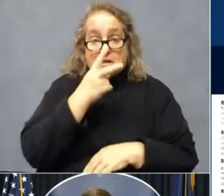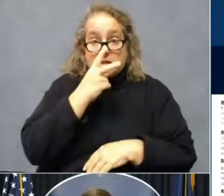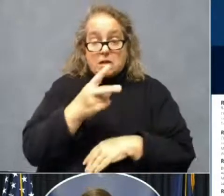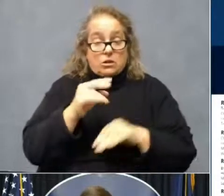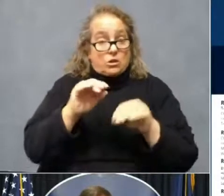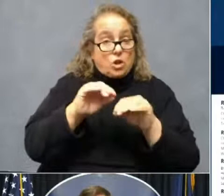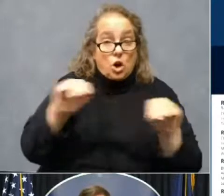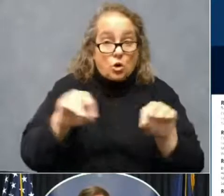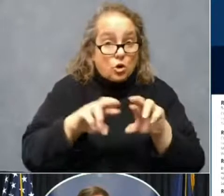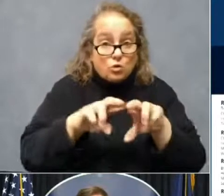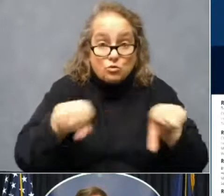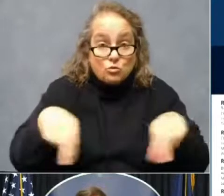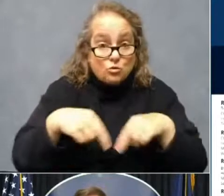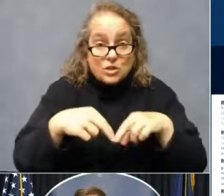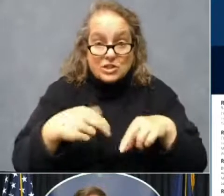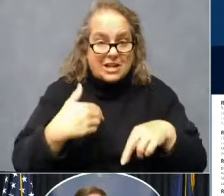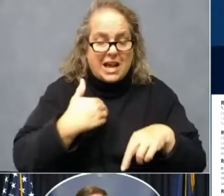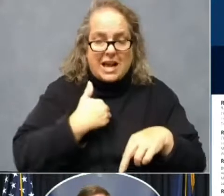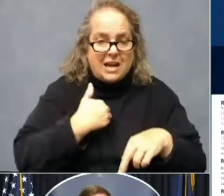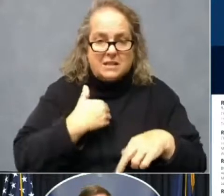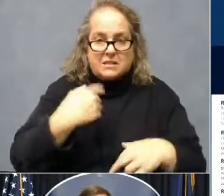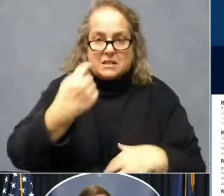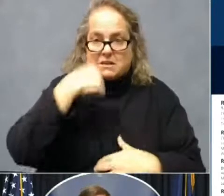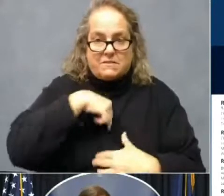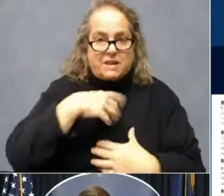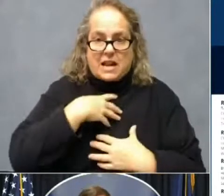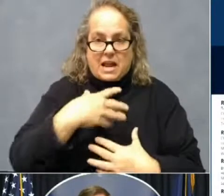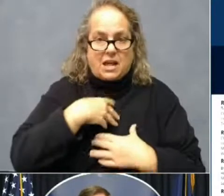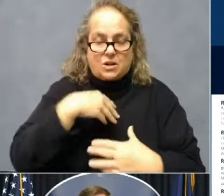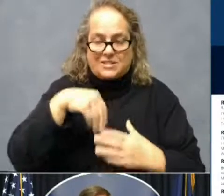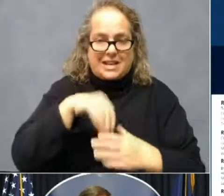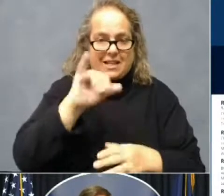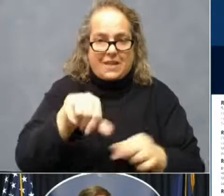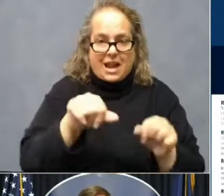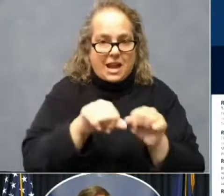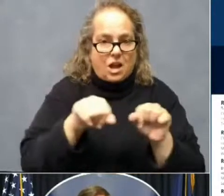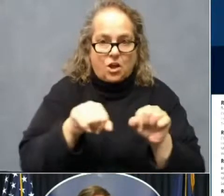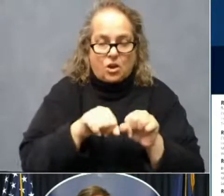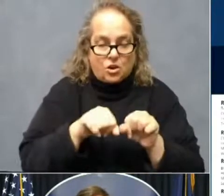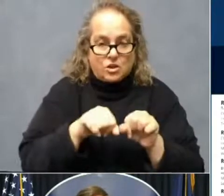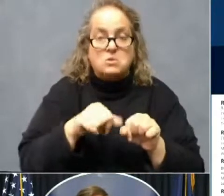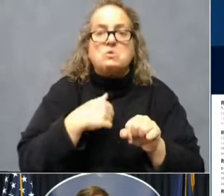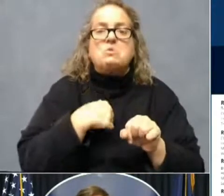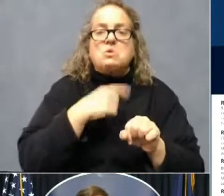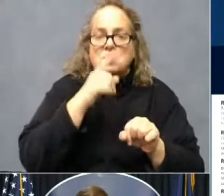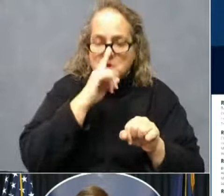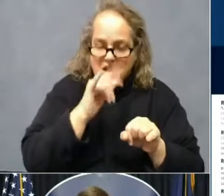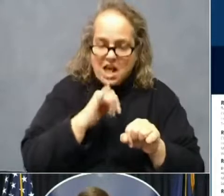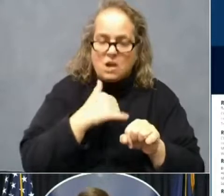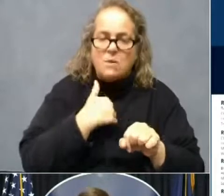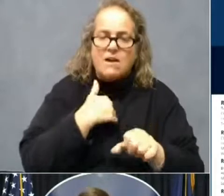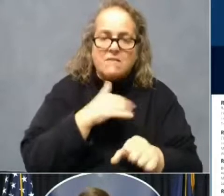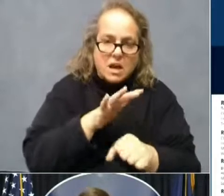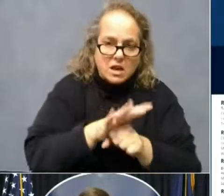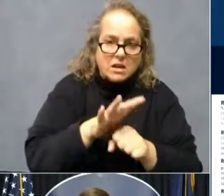in that area. It appears that we are going to have enough ventilators unless this surge